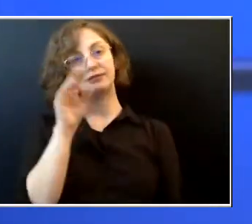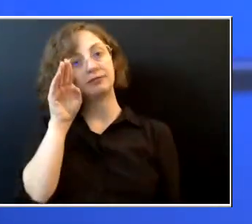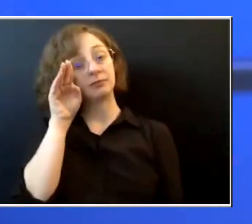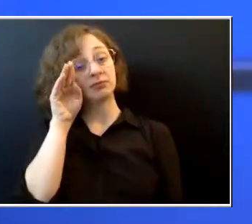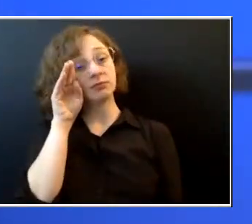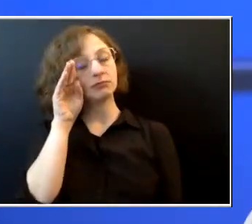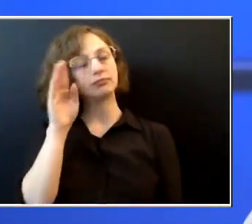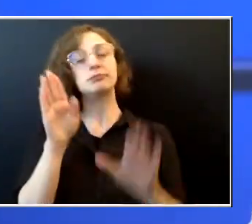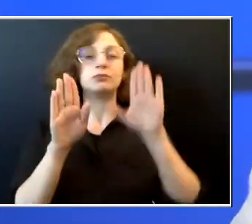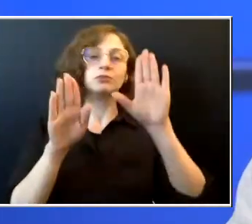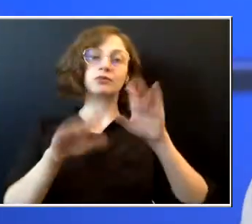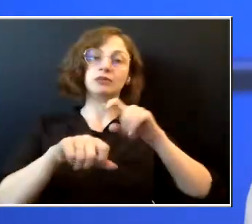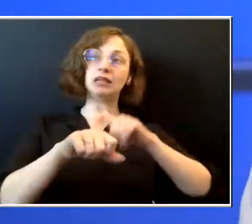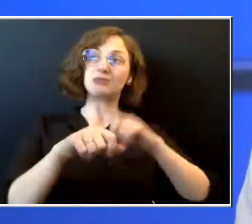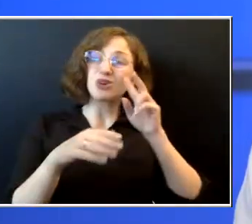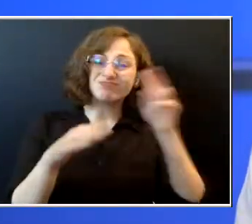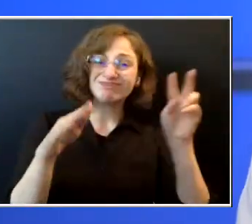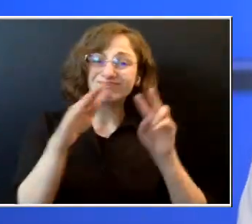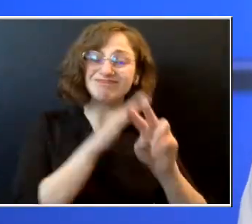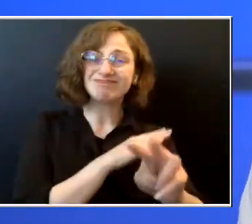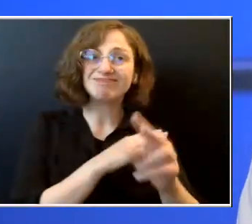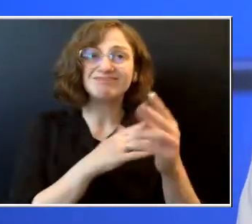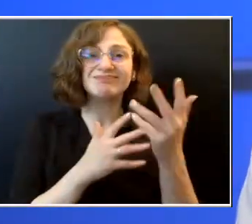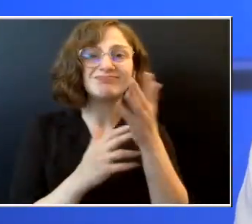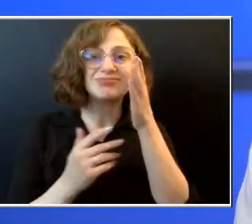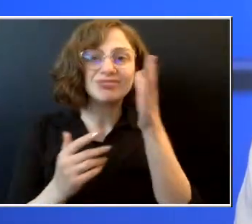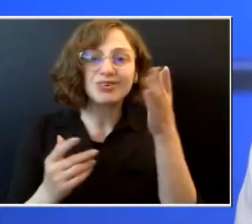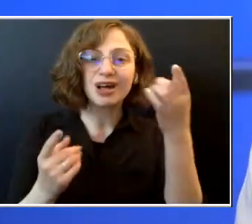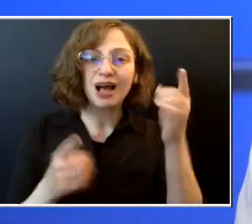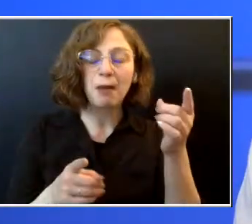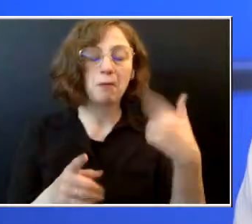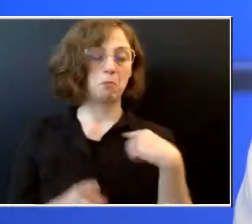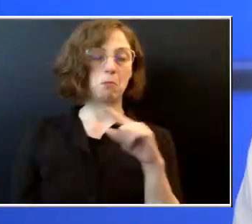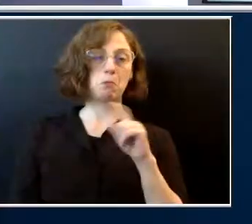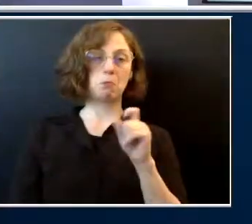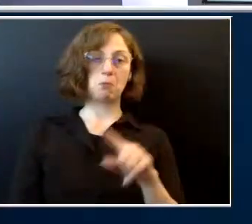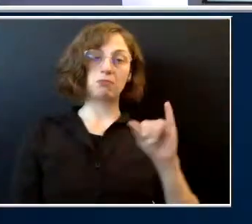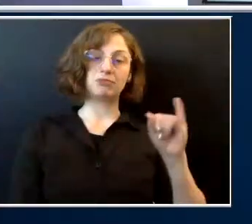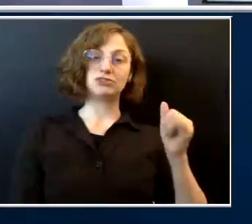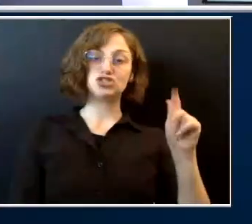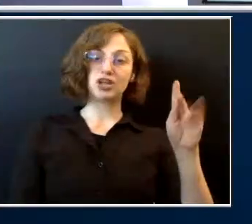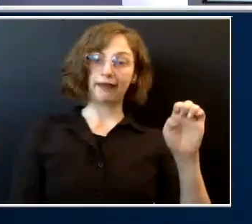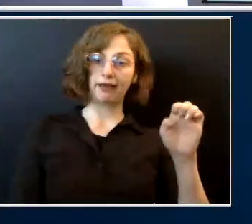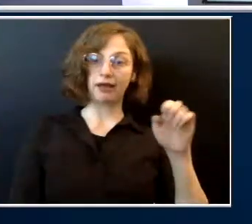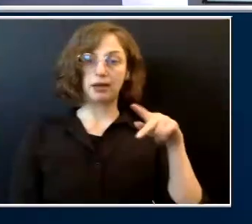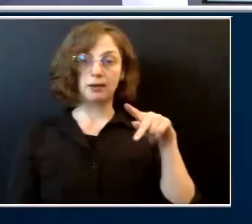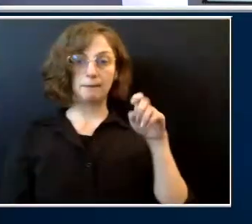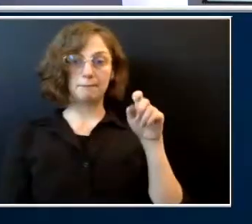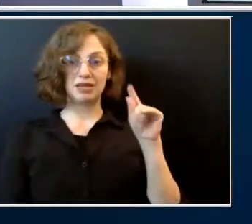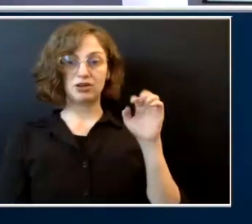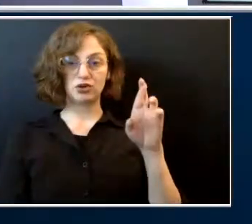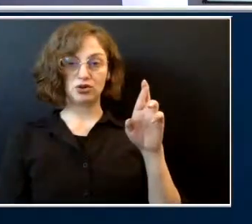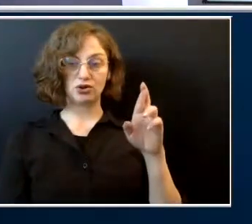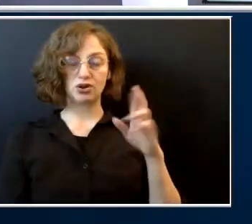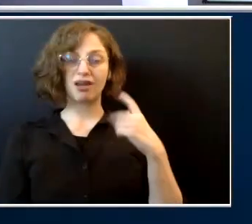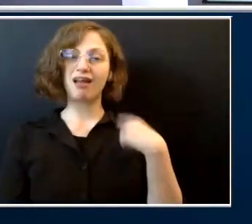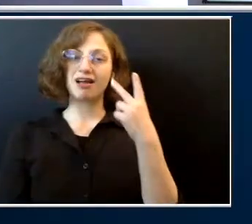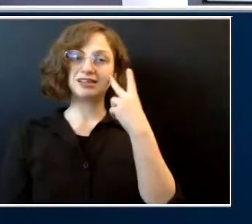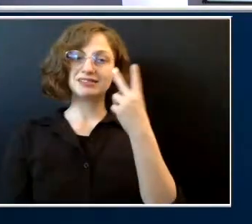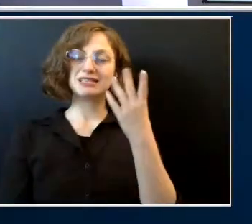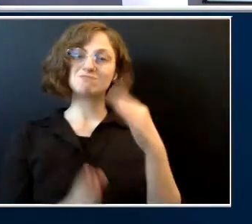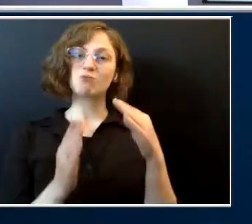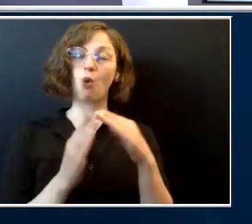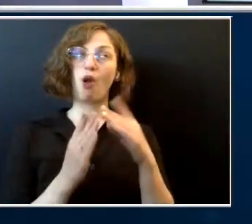guess I'd ask Jake and Peter. I see larger, more grants being